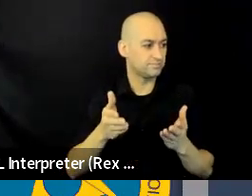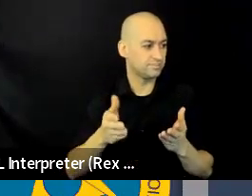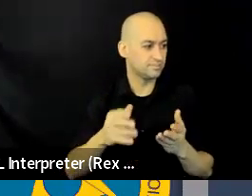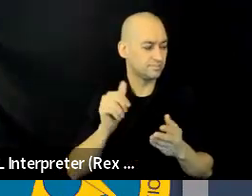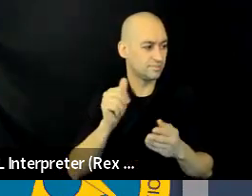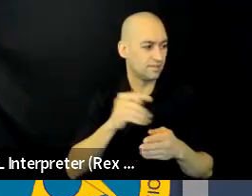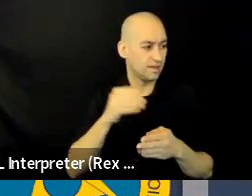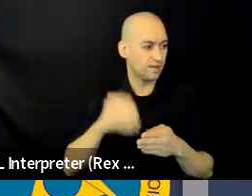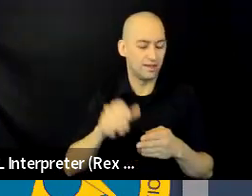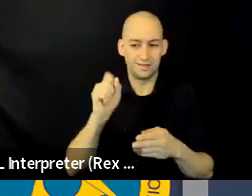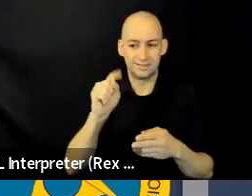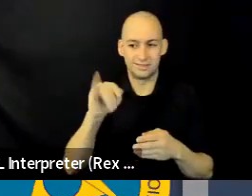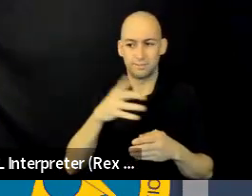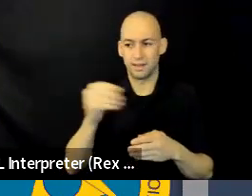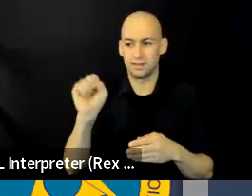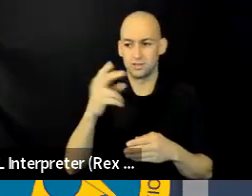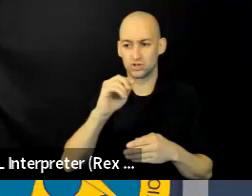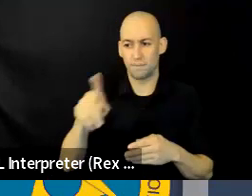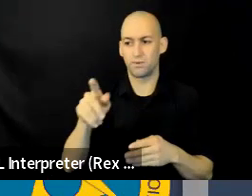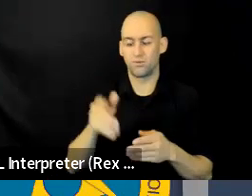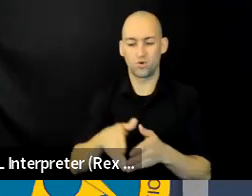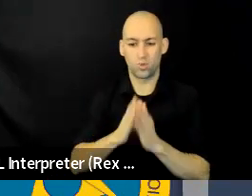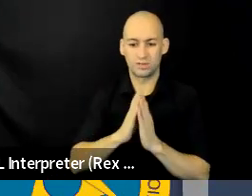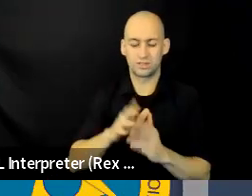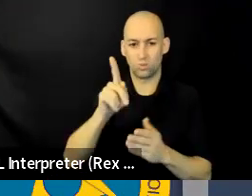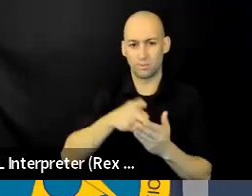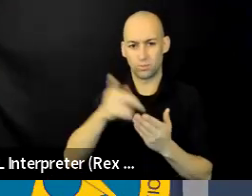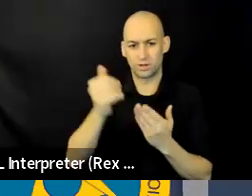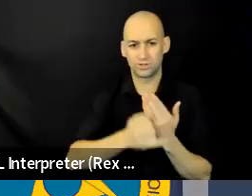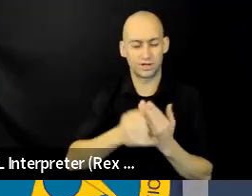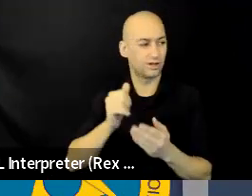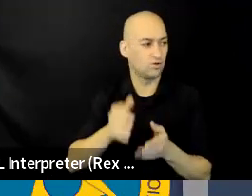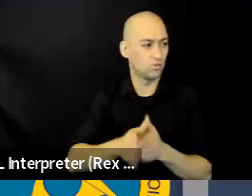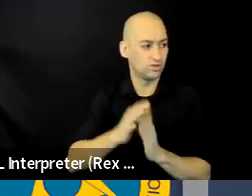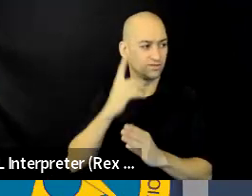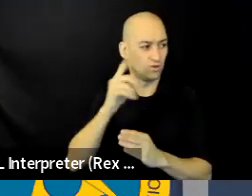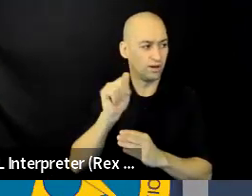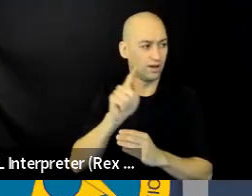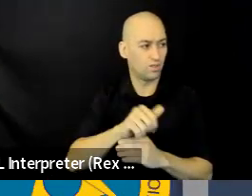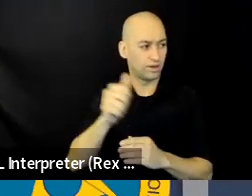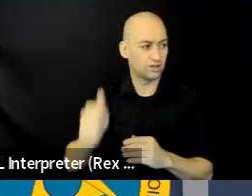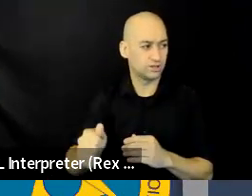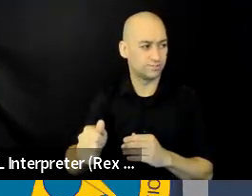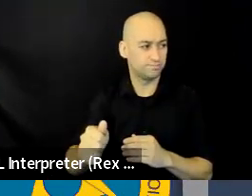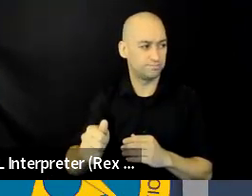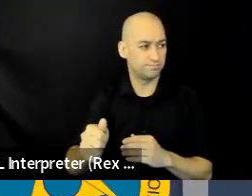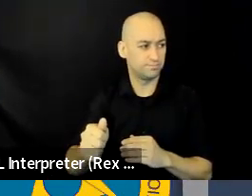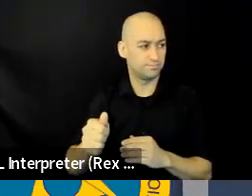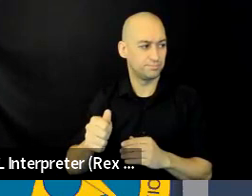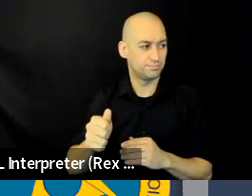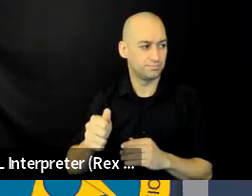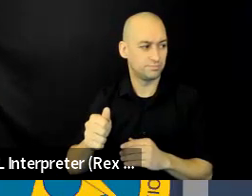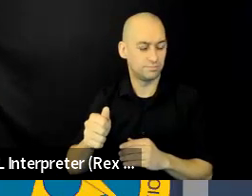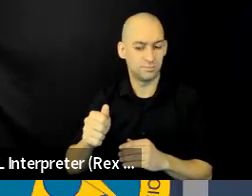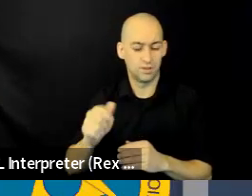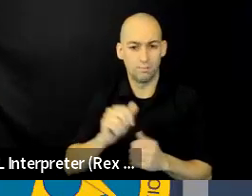include both STIP and SHOP requests. There is one project that has a request for an allocation with costs that exceed the programmed amount by more than